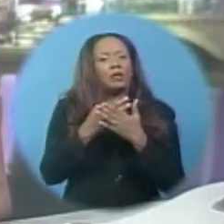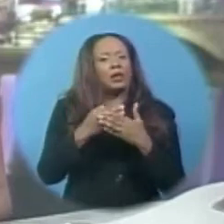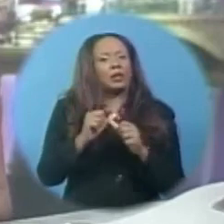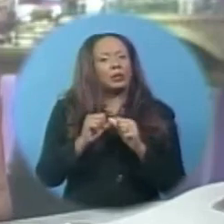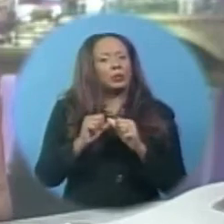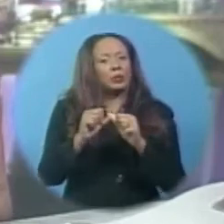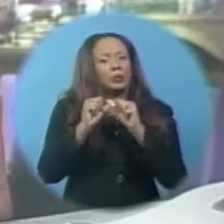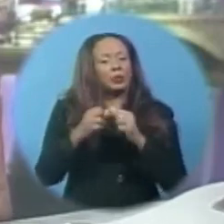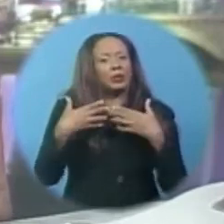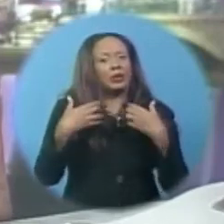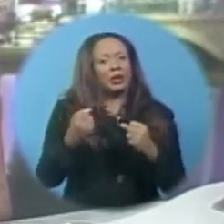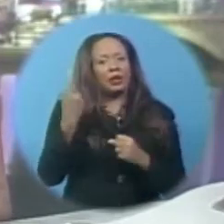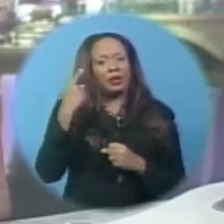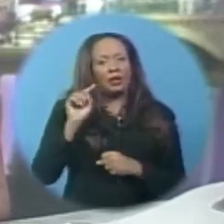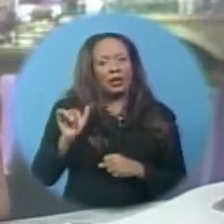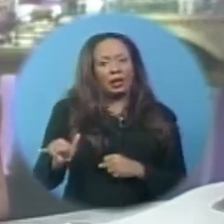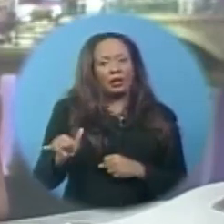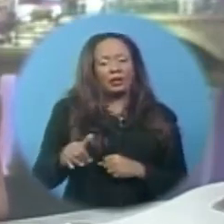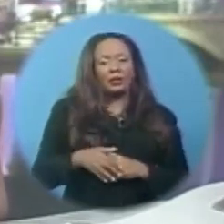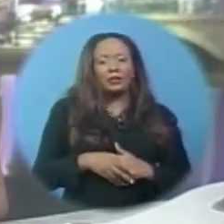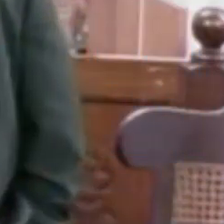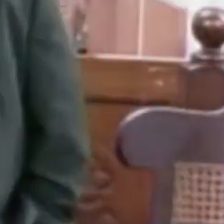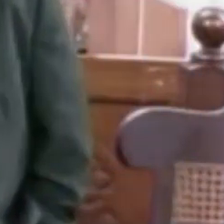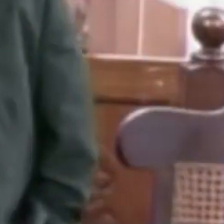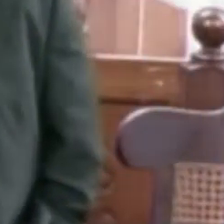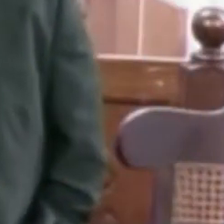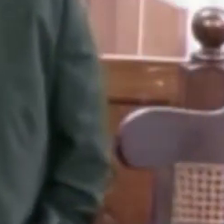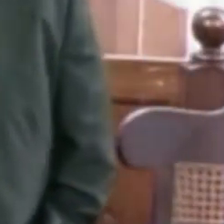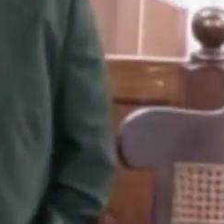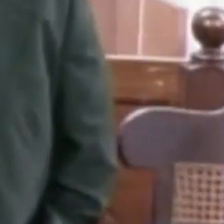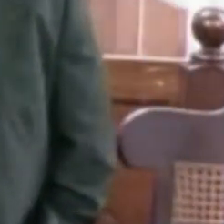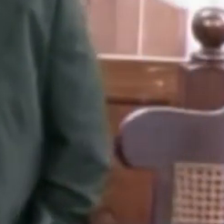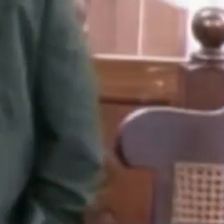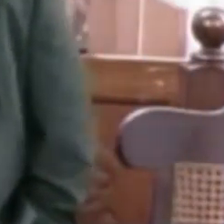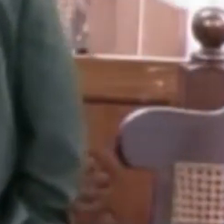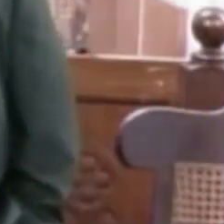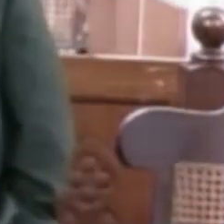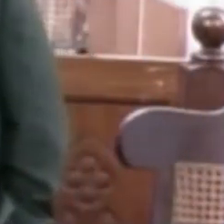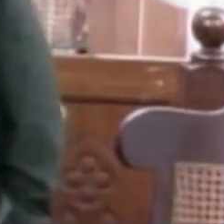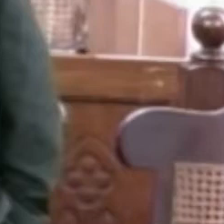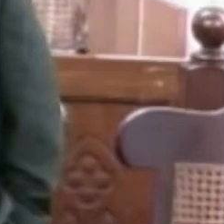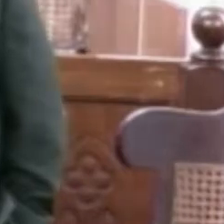Barbadians. Government say to the investors in CLICO,